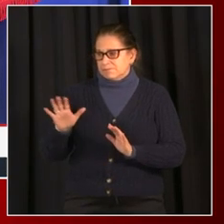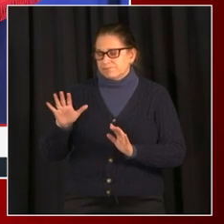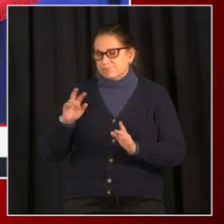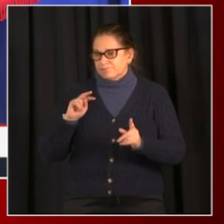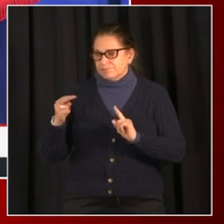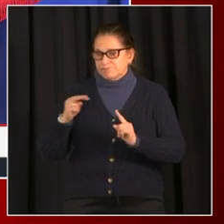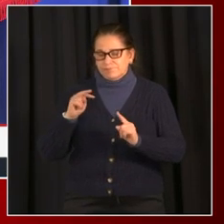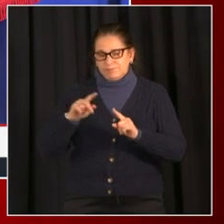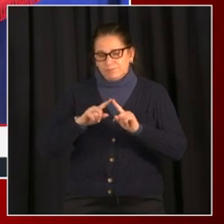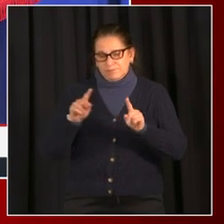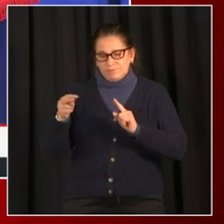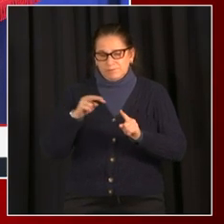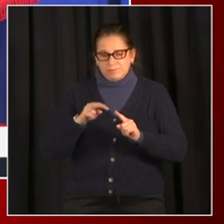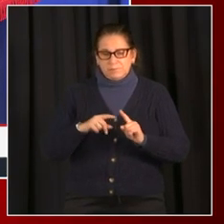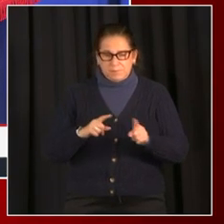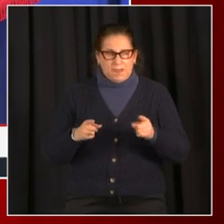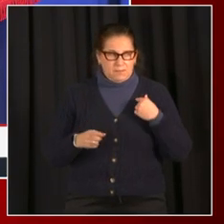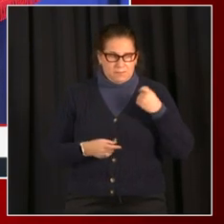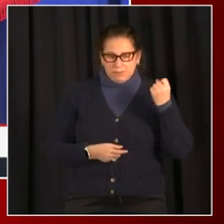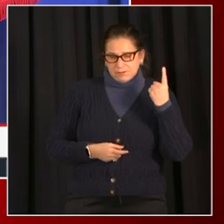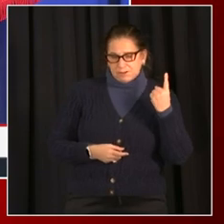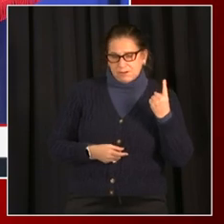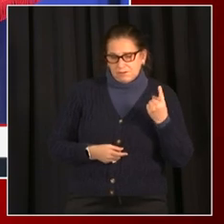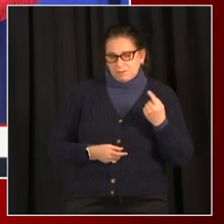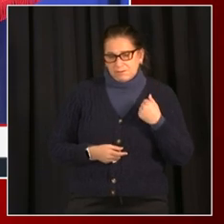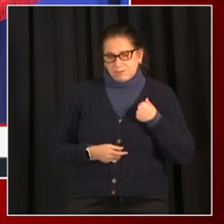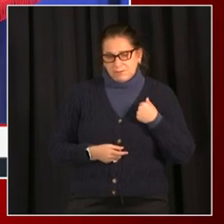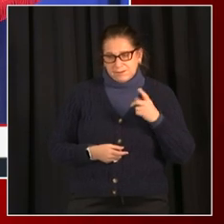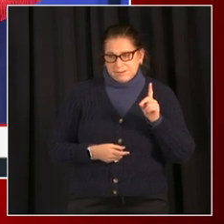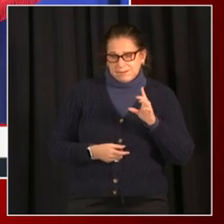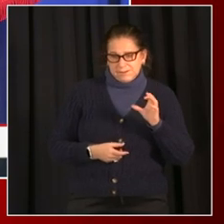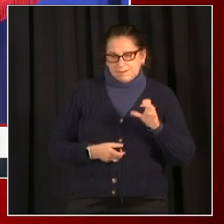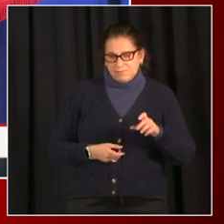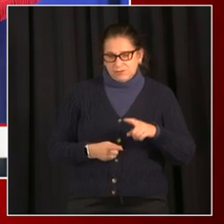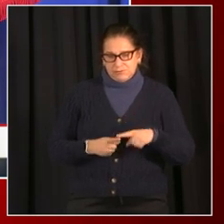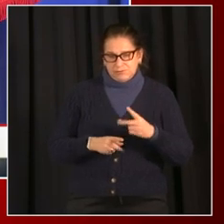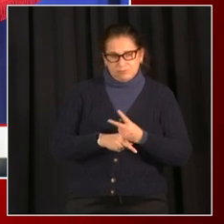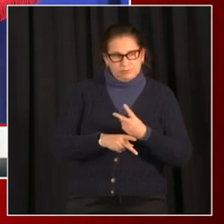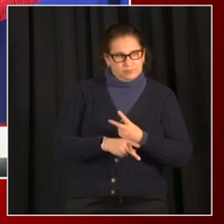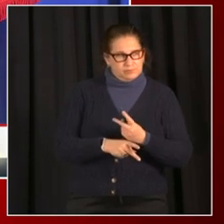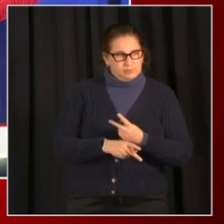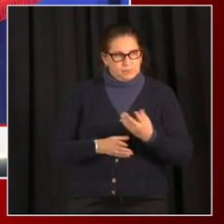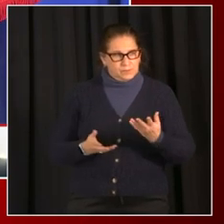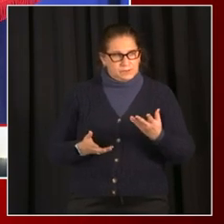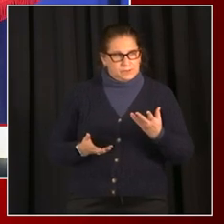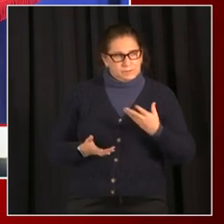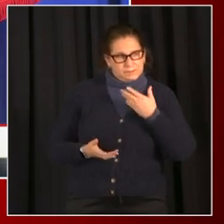so what we are doing is we are in our